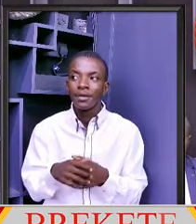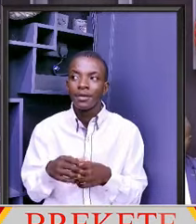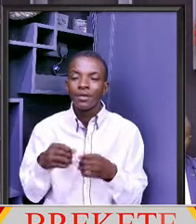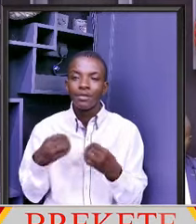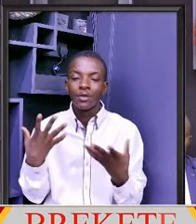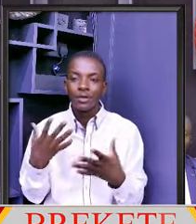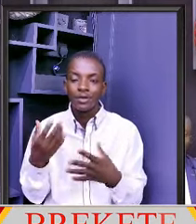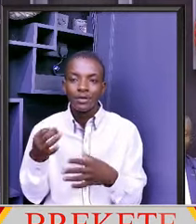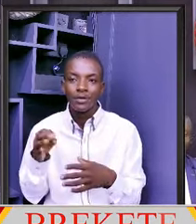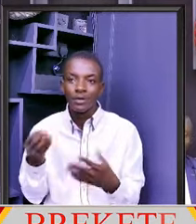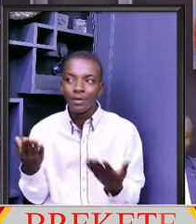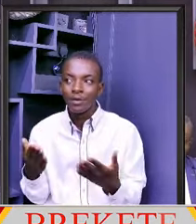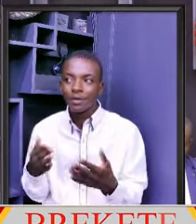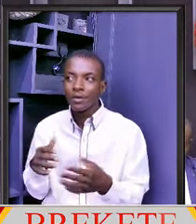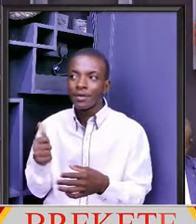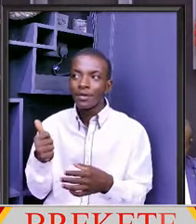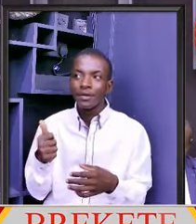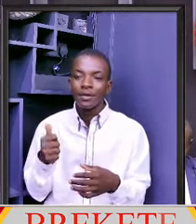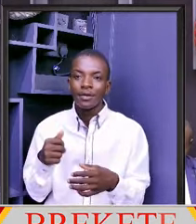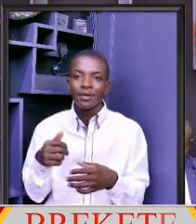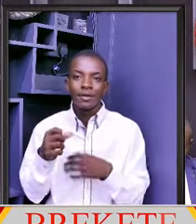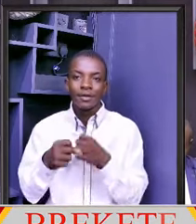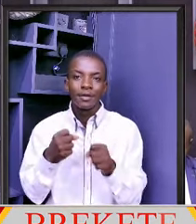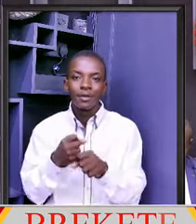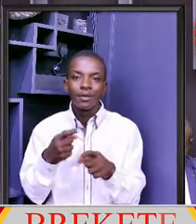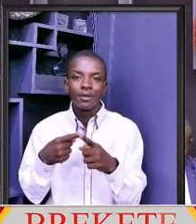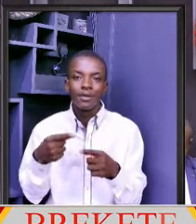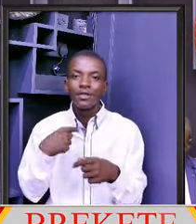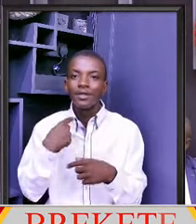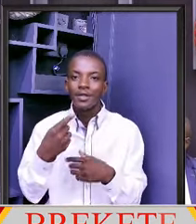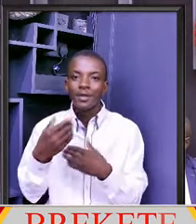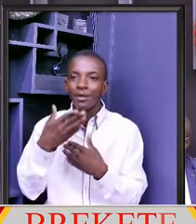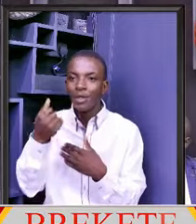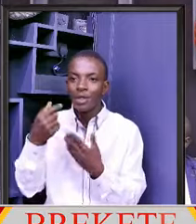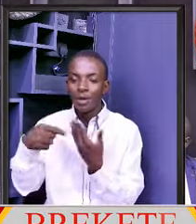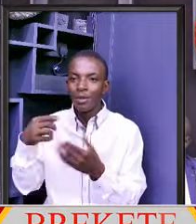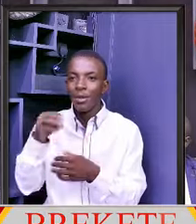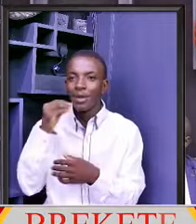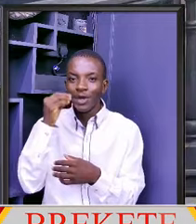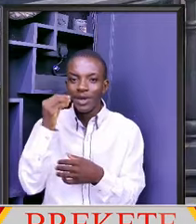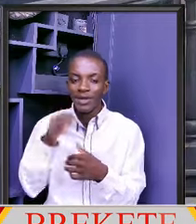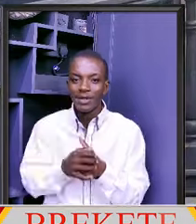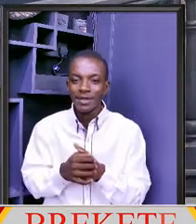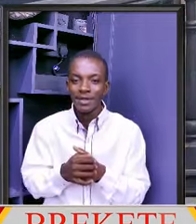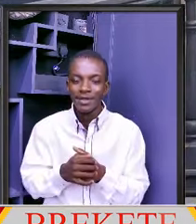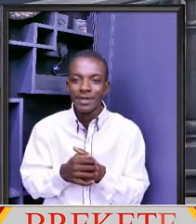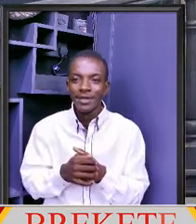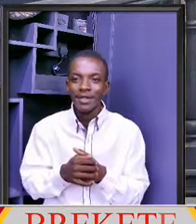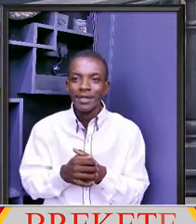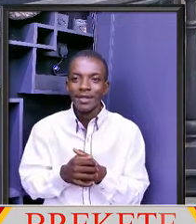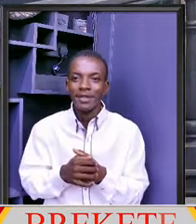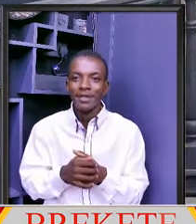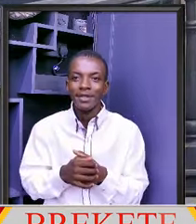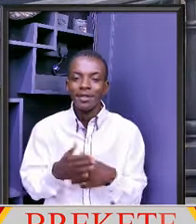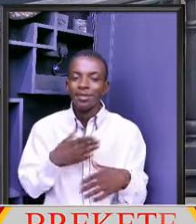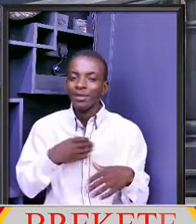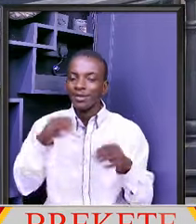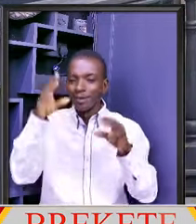of them day. Okay, so they continue. They will not come home, but they will tell you better about home. My ordinary president,